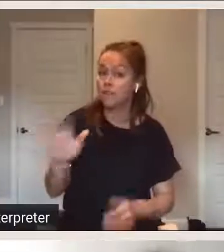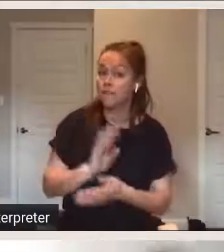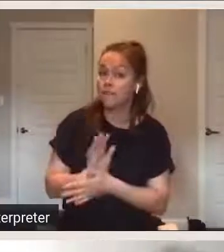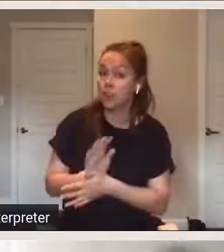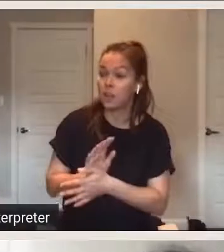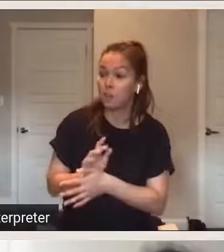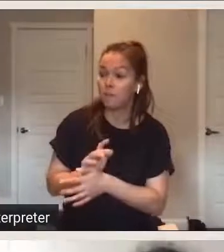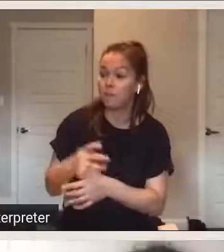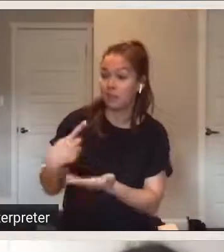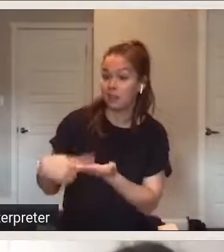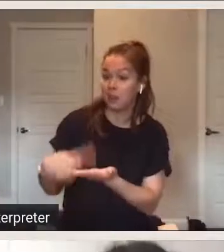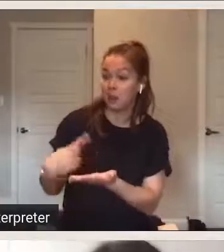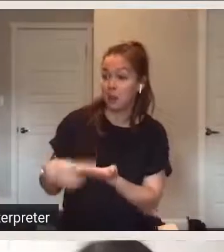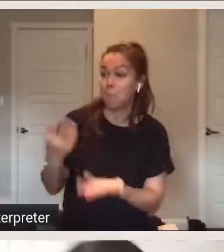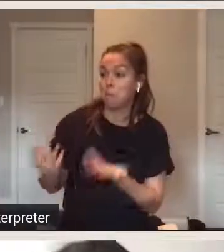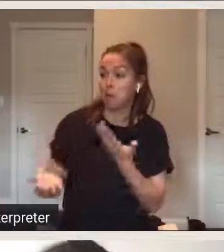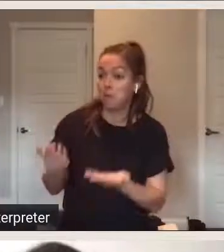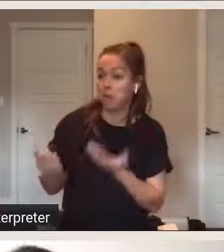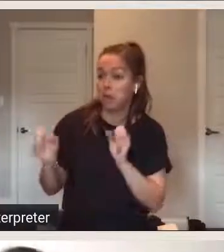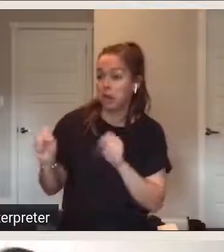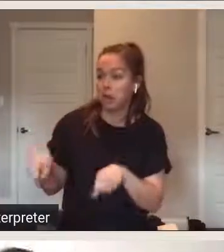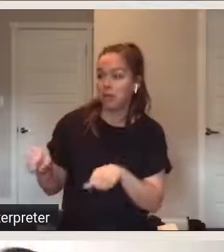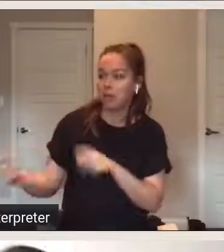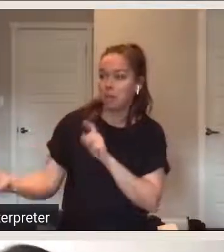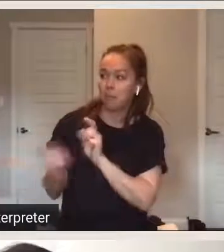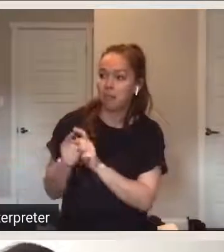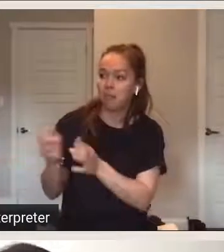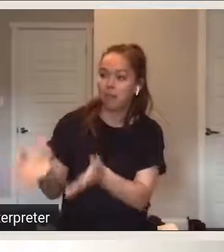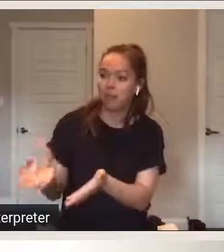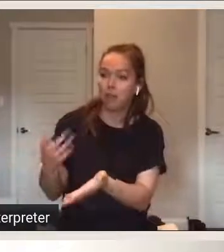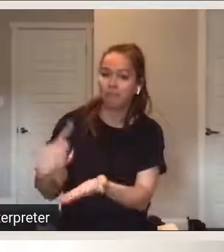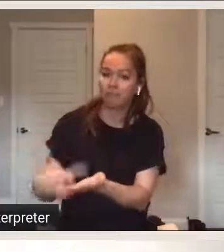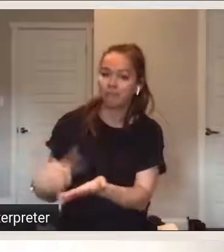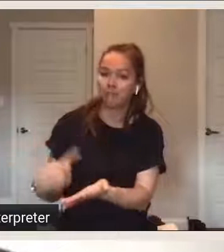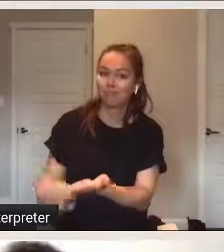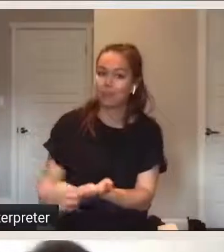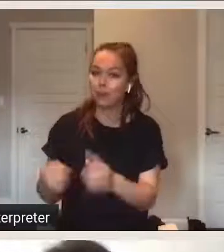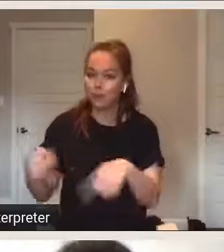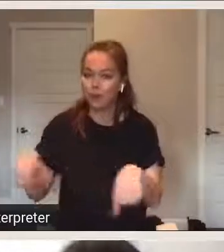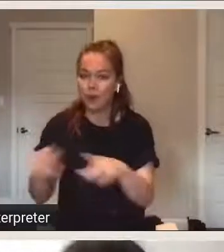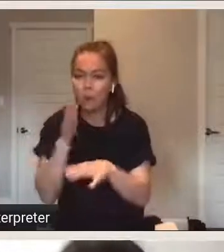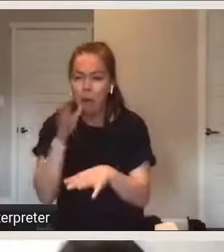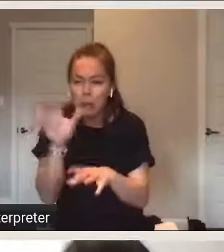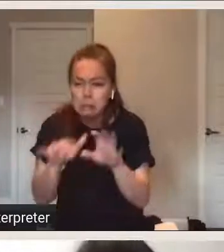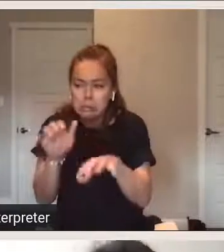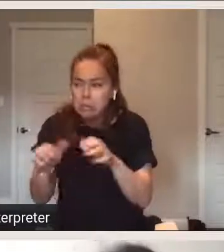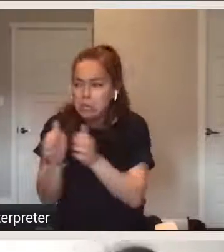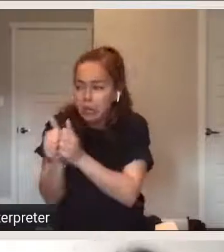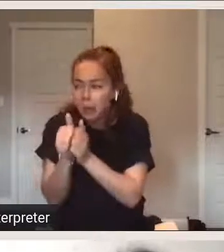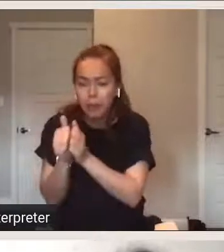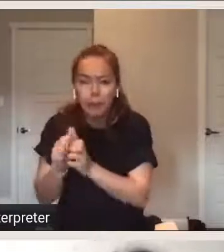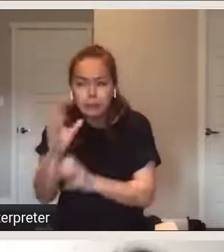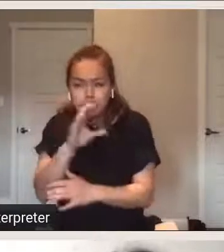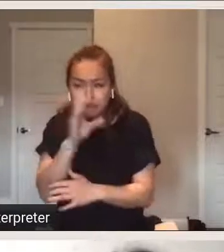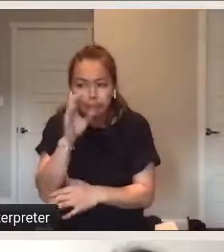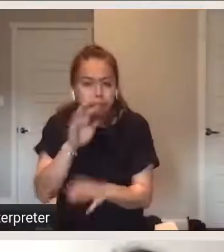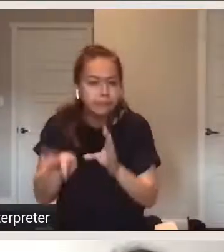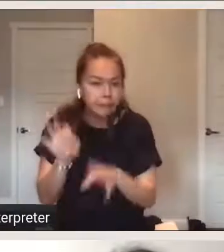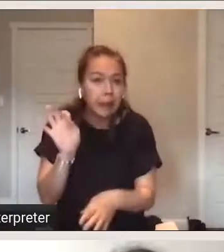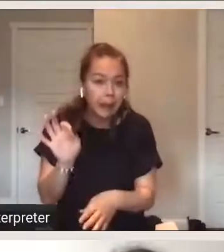there and we can discuss and crowdsource how to search this all out. Absolutely, for sure. I'm down.